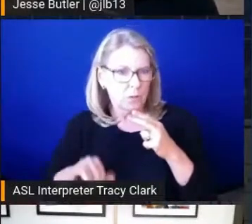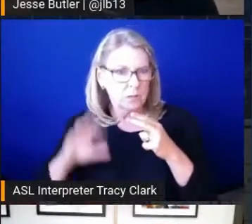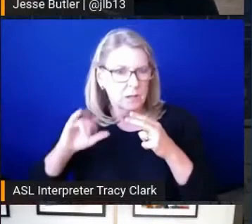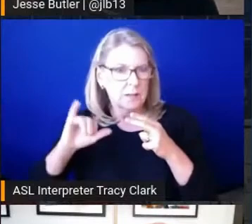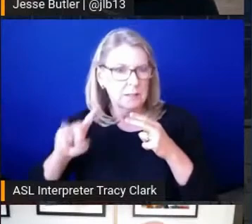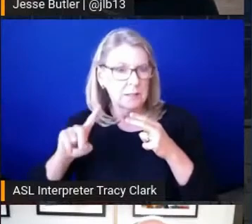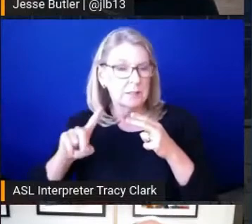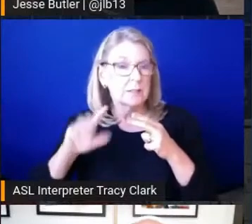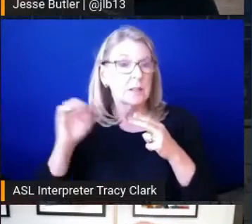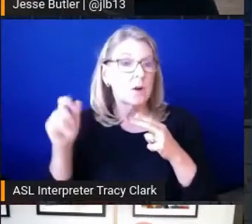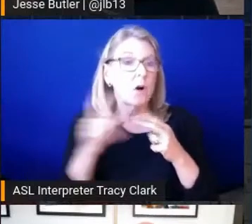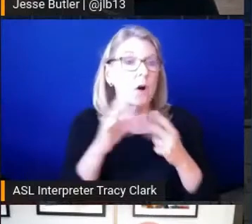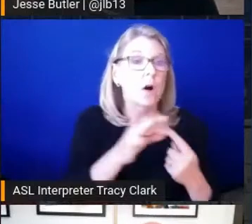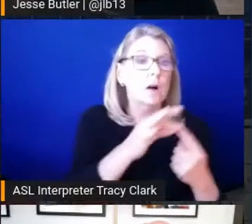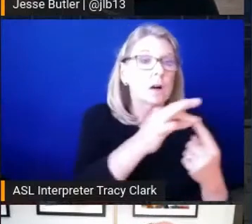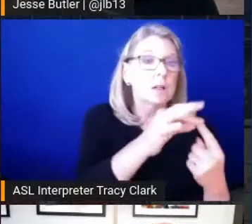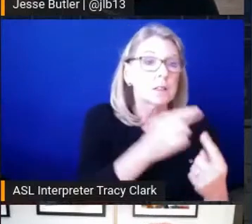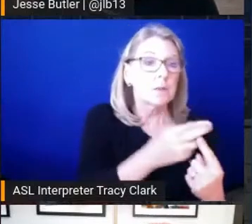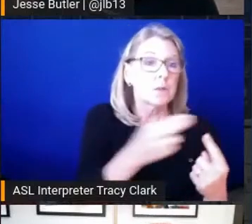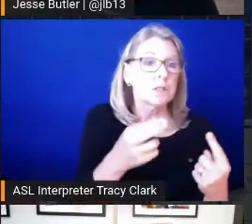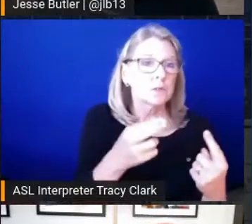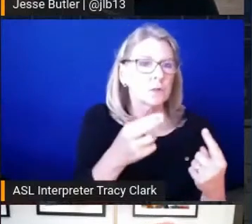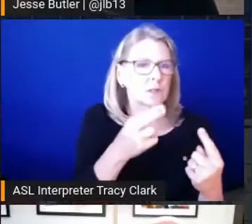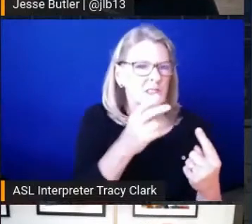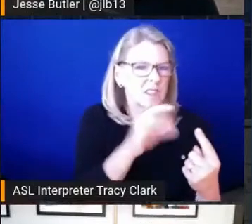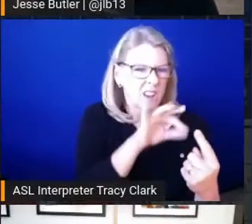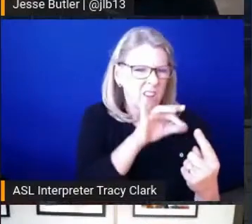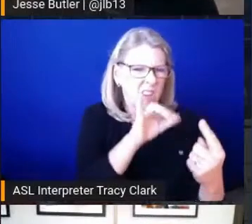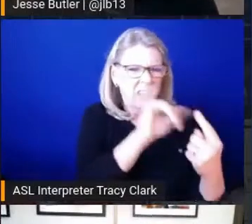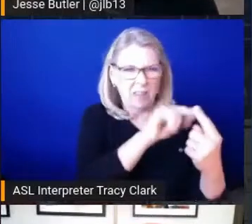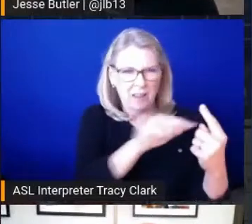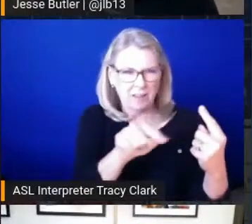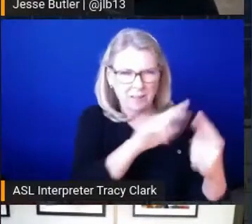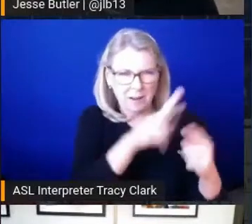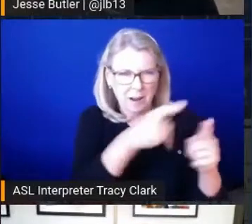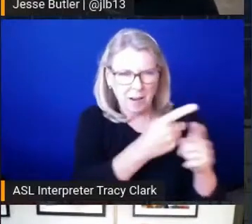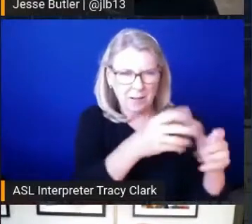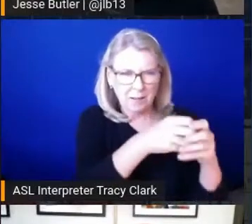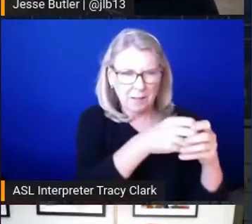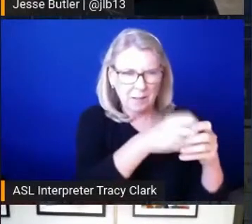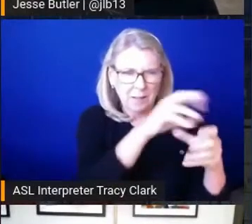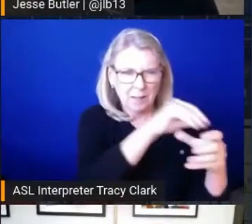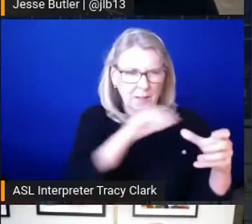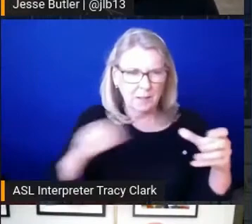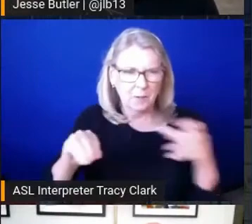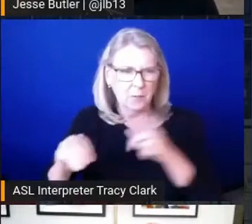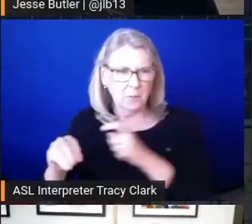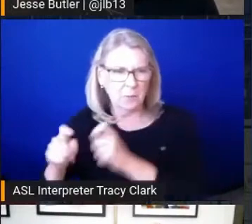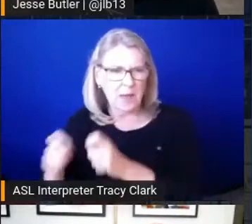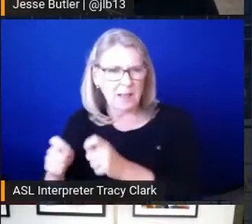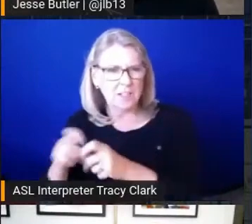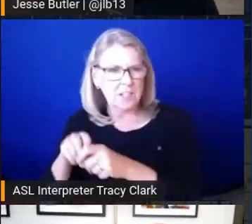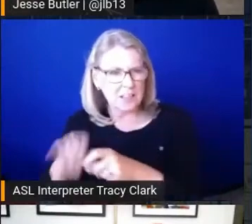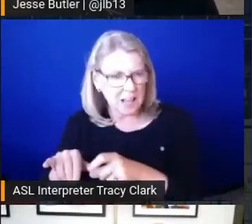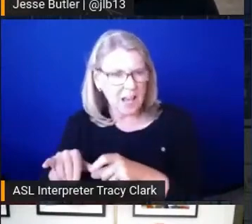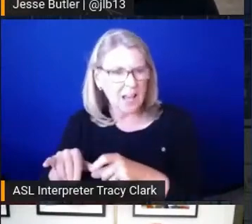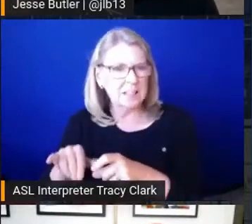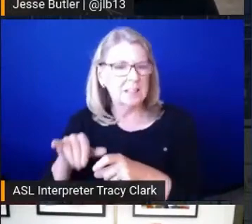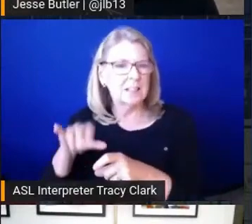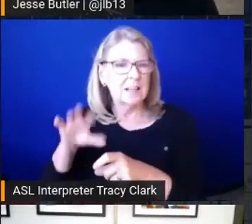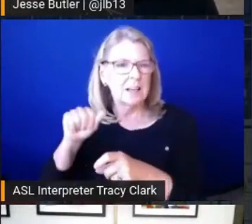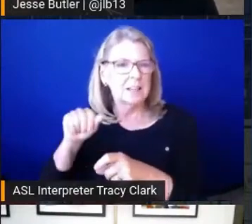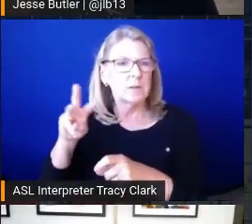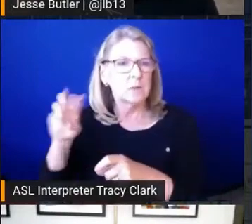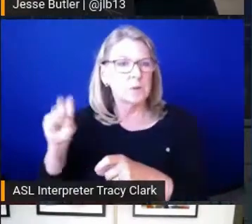particular kind within that namespace should be managed in that AWS account. So in that way, it cuts down on the number of controllers that you need